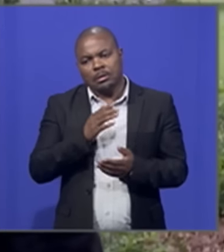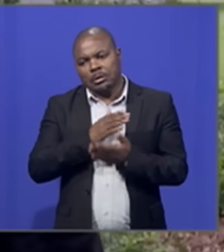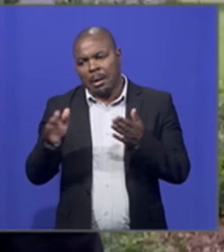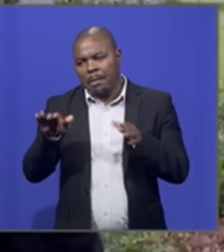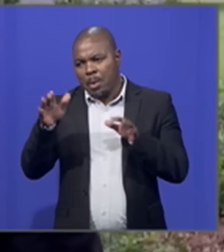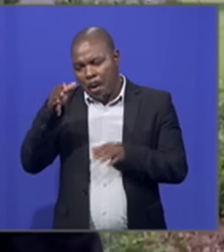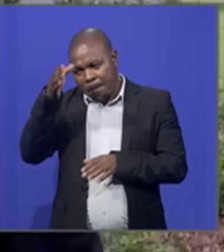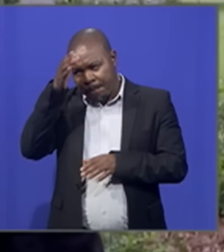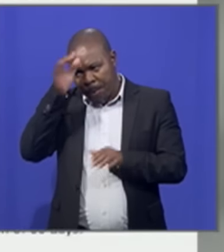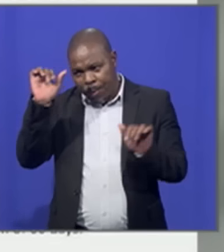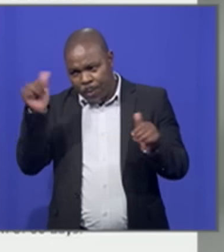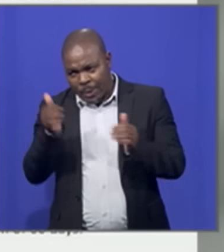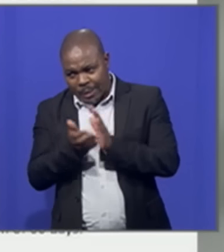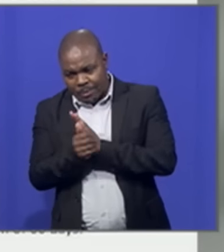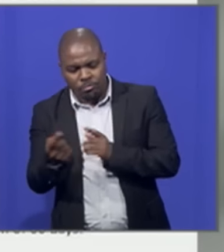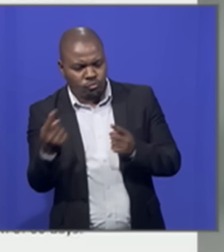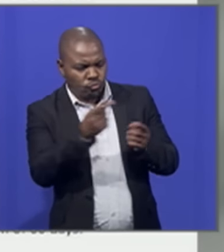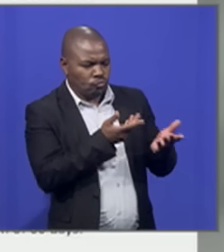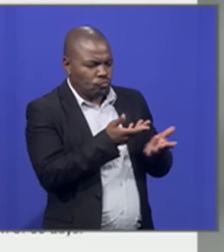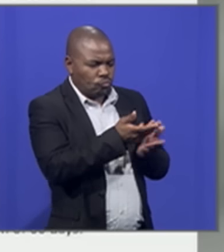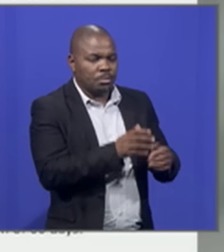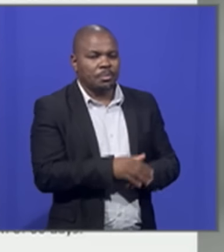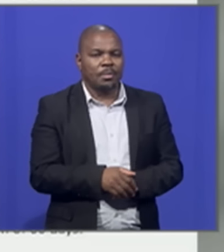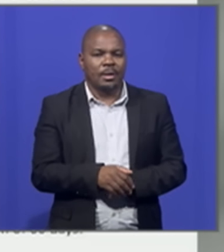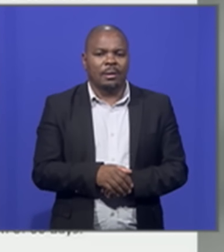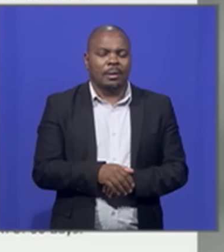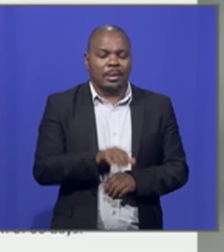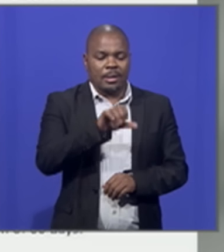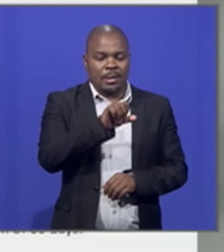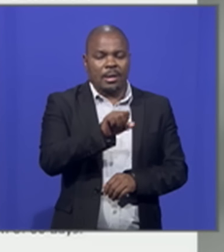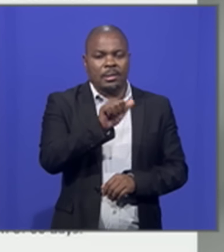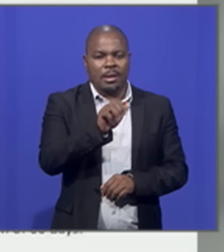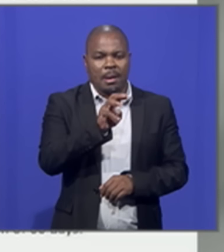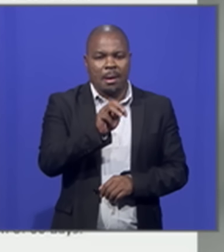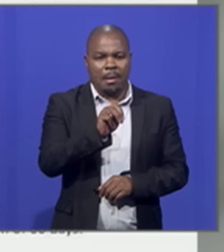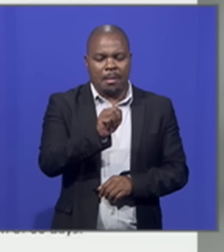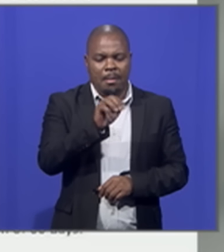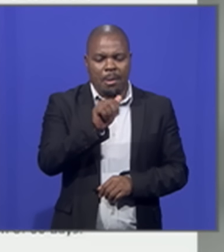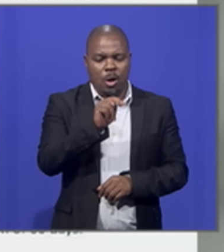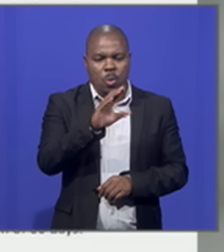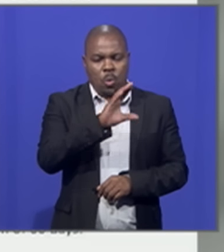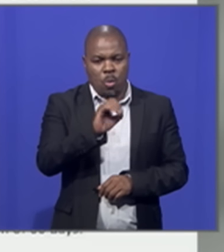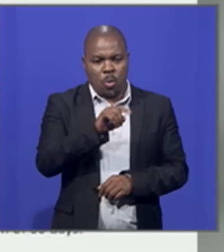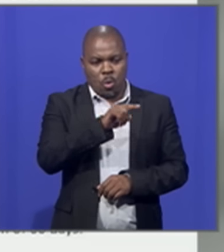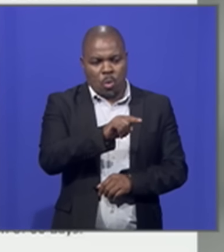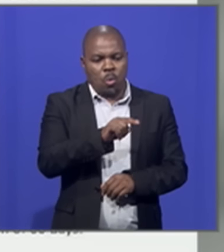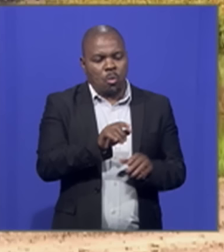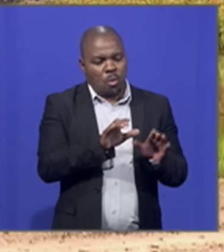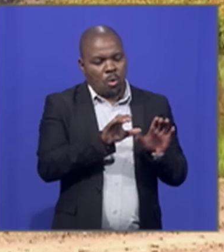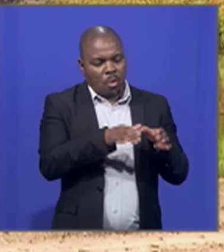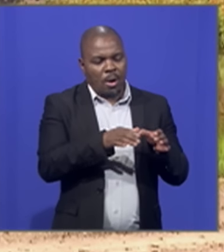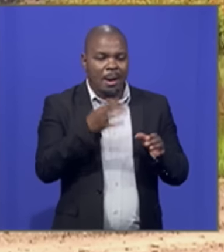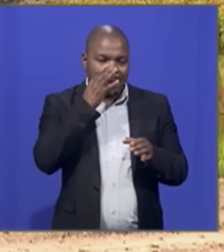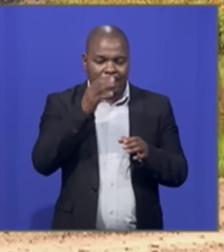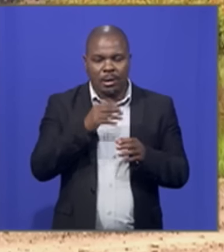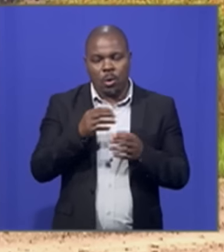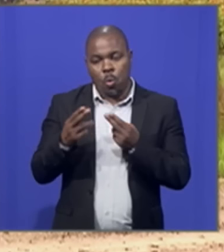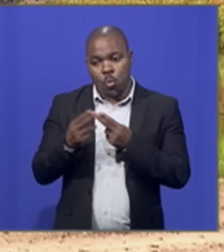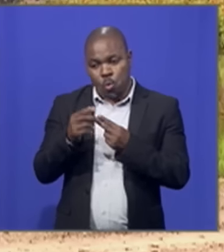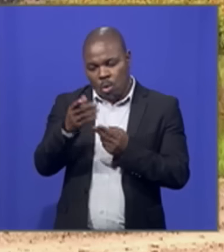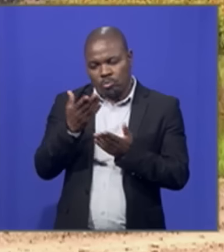le maitemogelo a matona. Mo pegelong e ba e rebotseng, Samanco e tlhalosa fa e tla rerisana le mekgatlho ya badiri sentle.